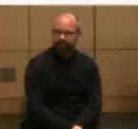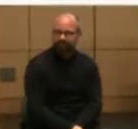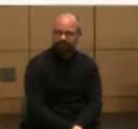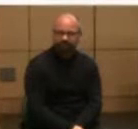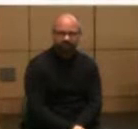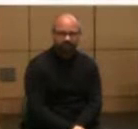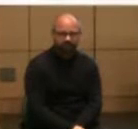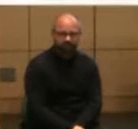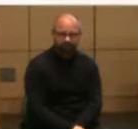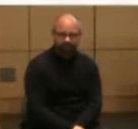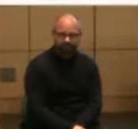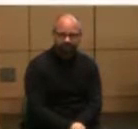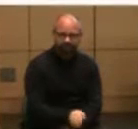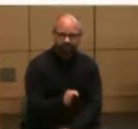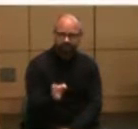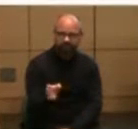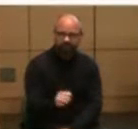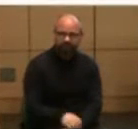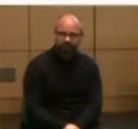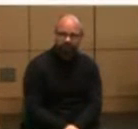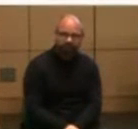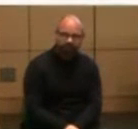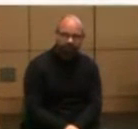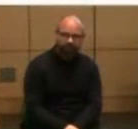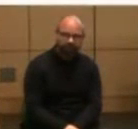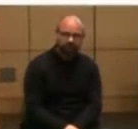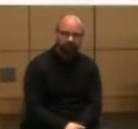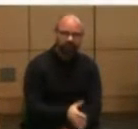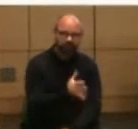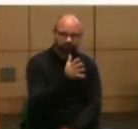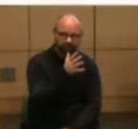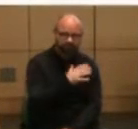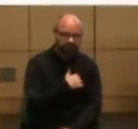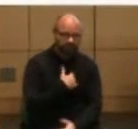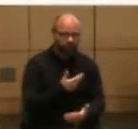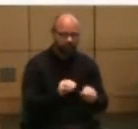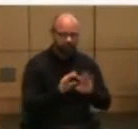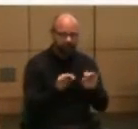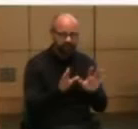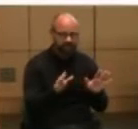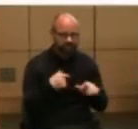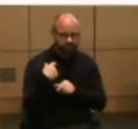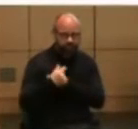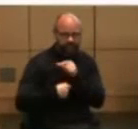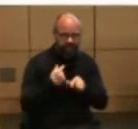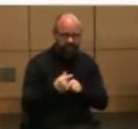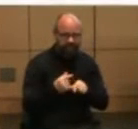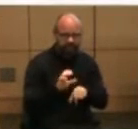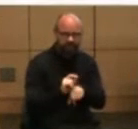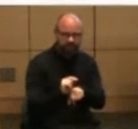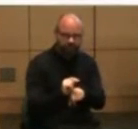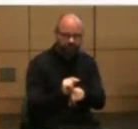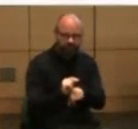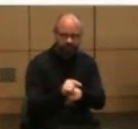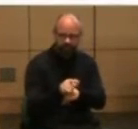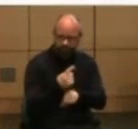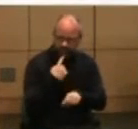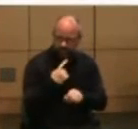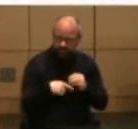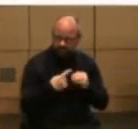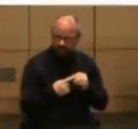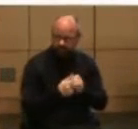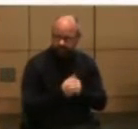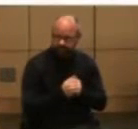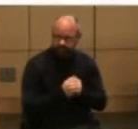Thank you. I have a question for clarification on the genetics consults that you're speaking to. I'm an